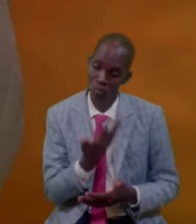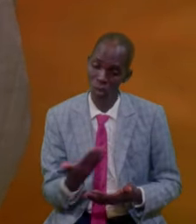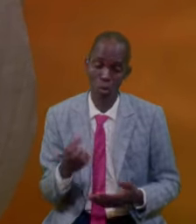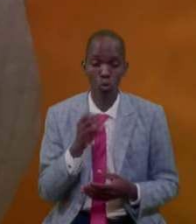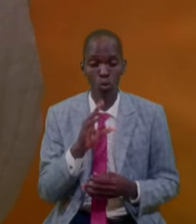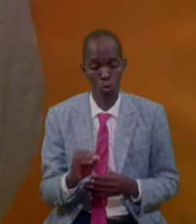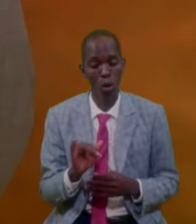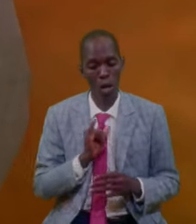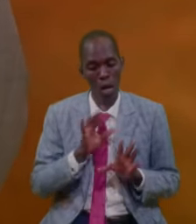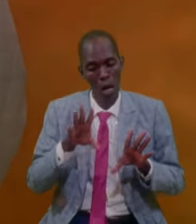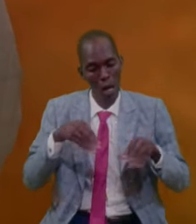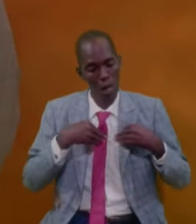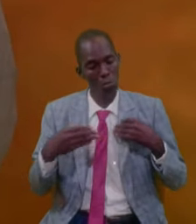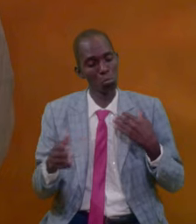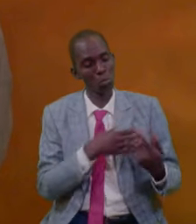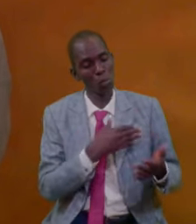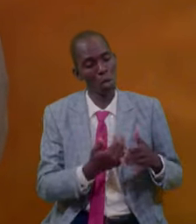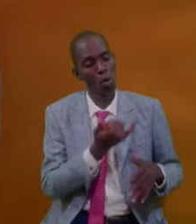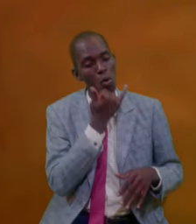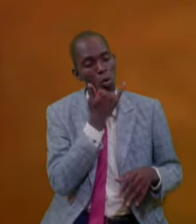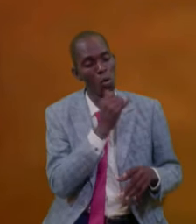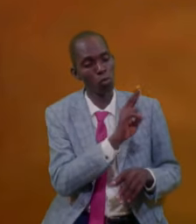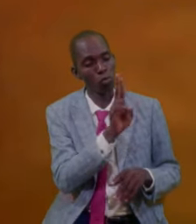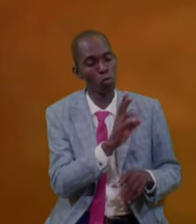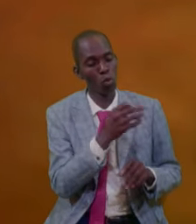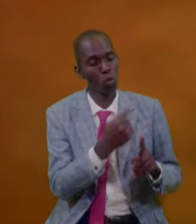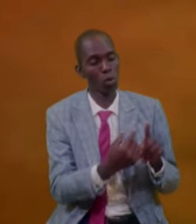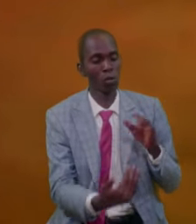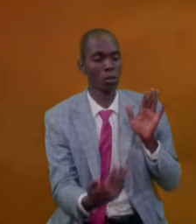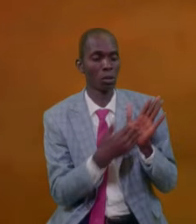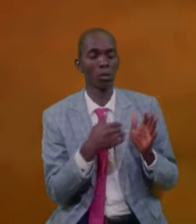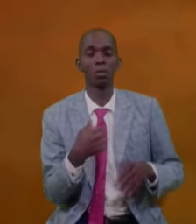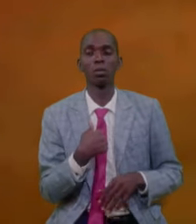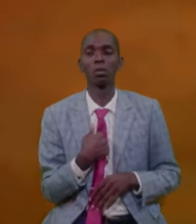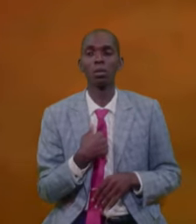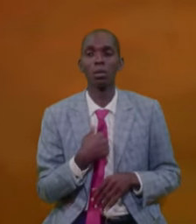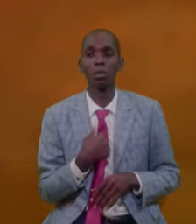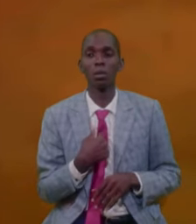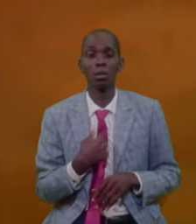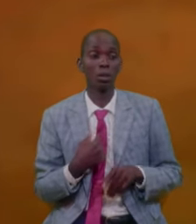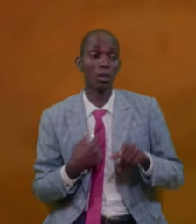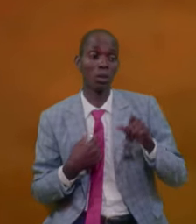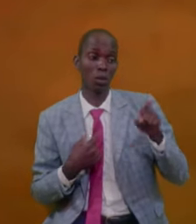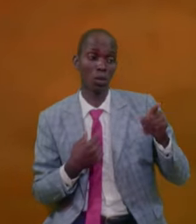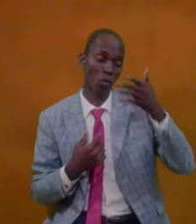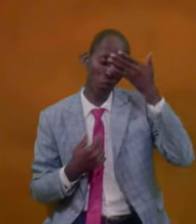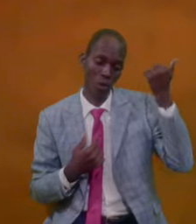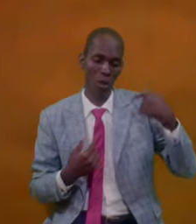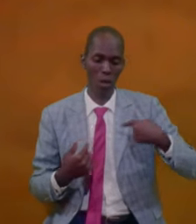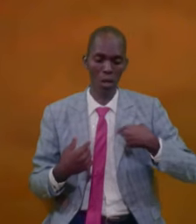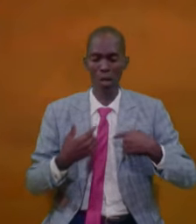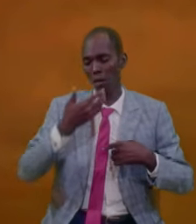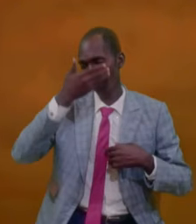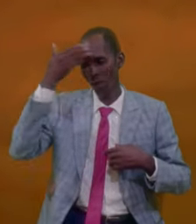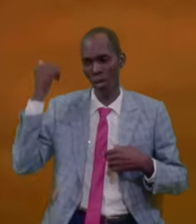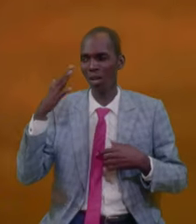accept those acidic words. But you know what? He will forget, I will forget in